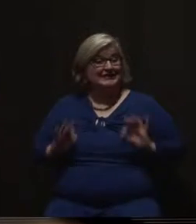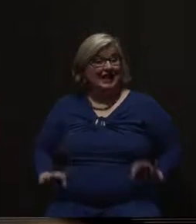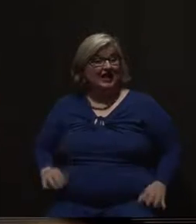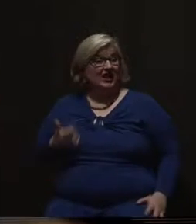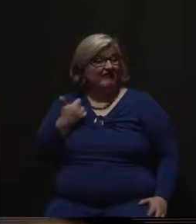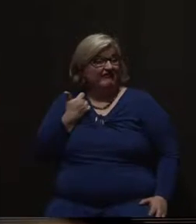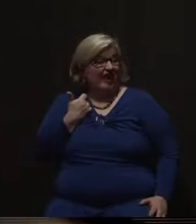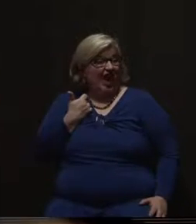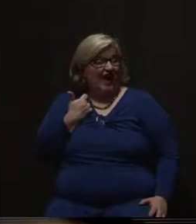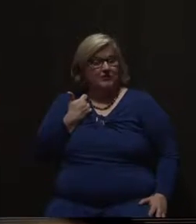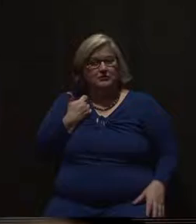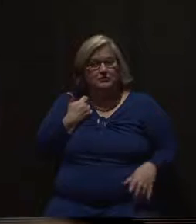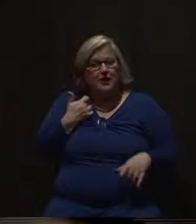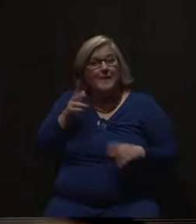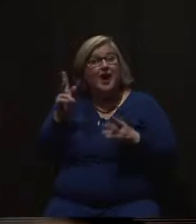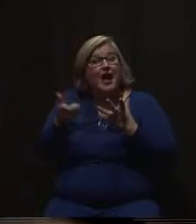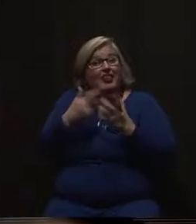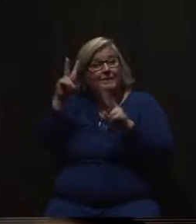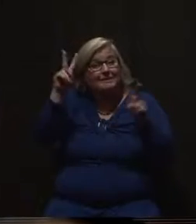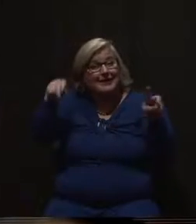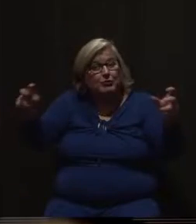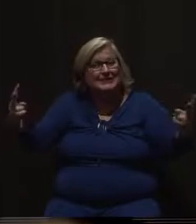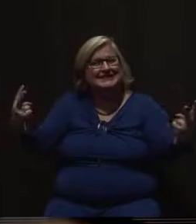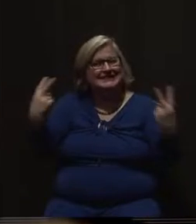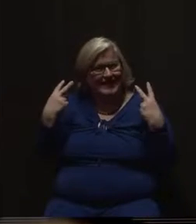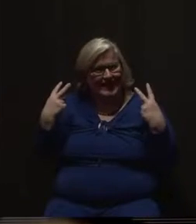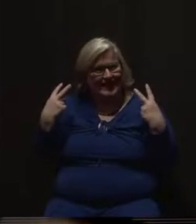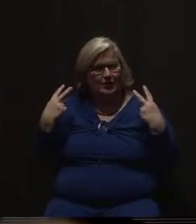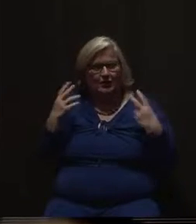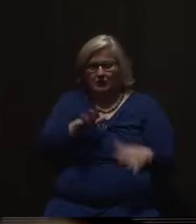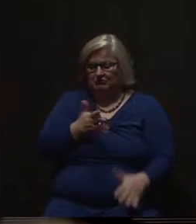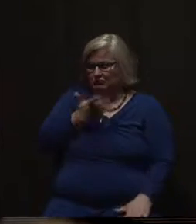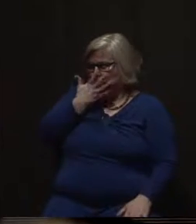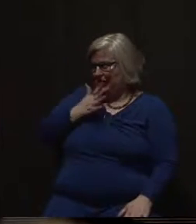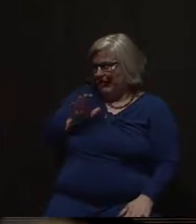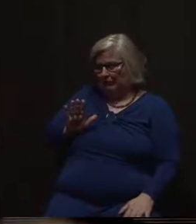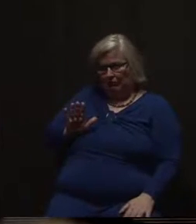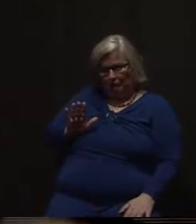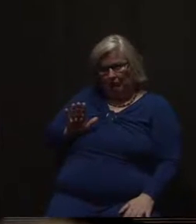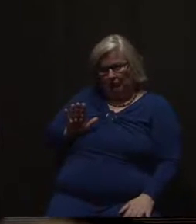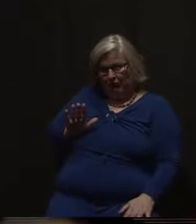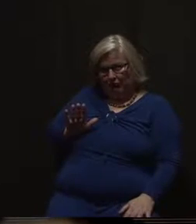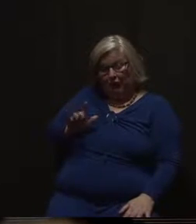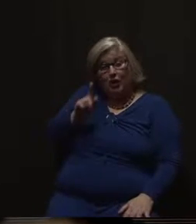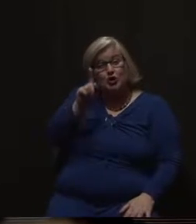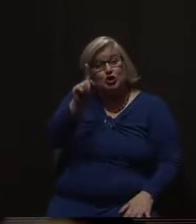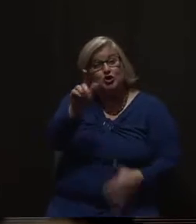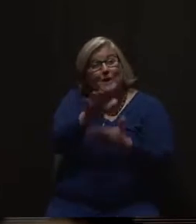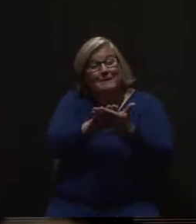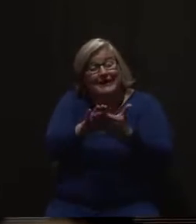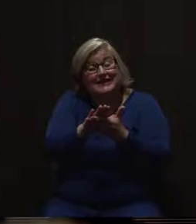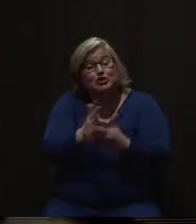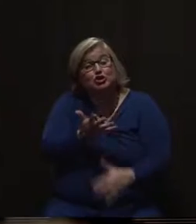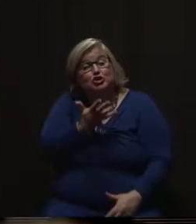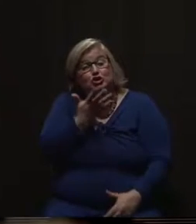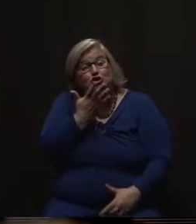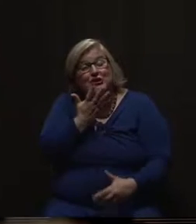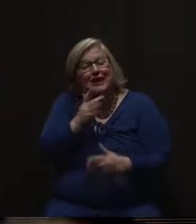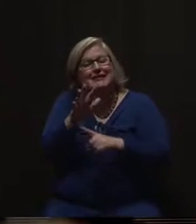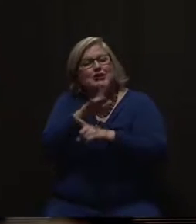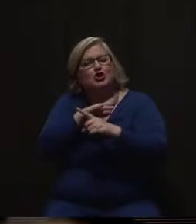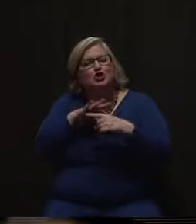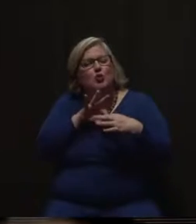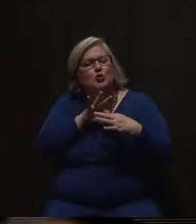social interaction. And I think it was Confucius. One of those people said shame is incredibly